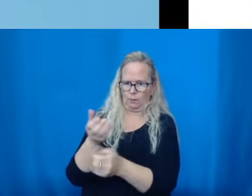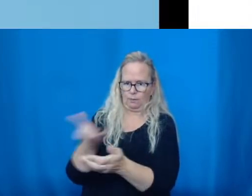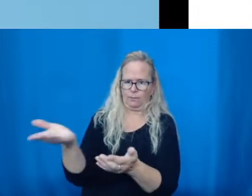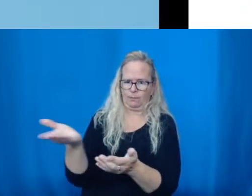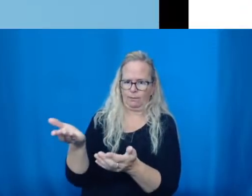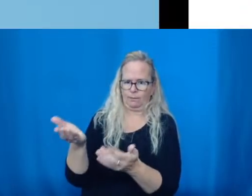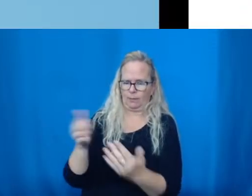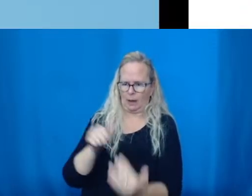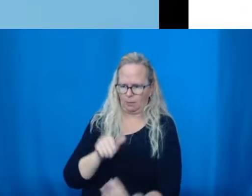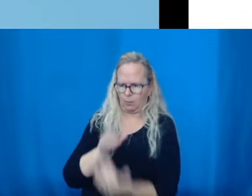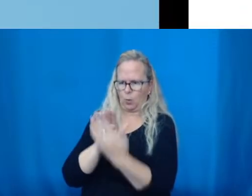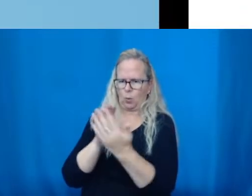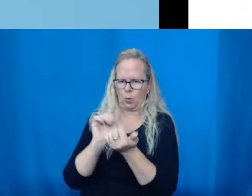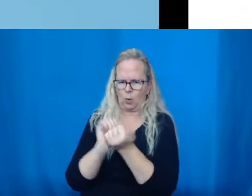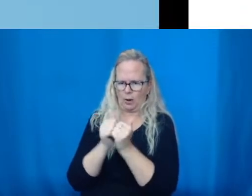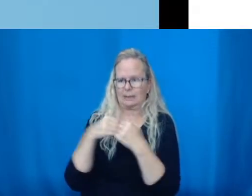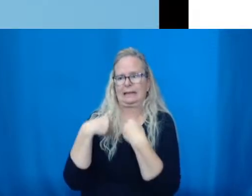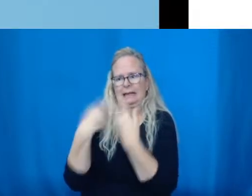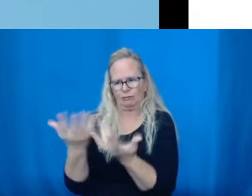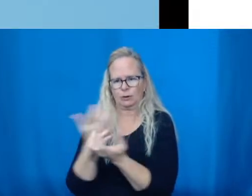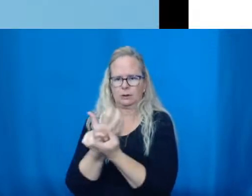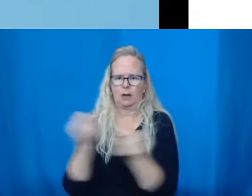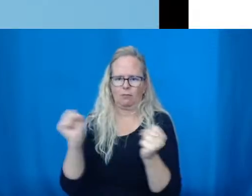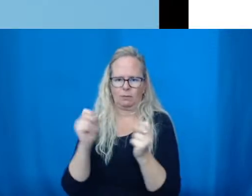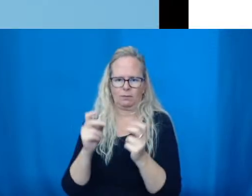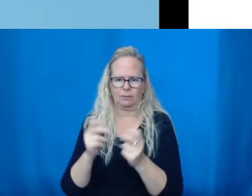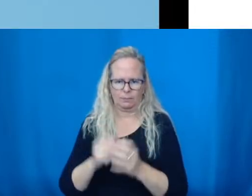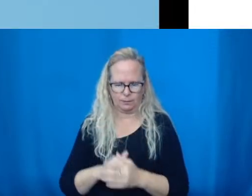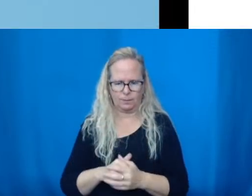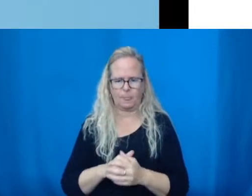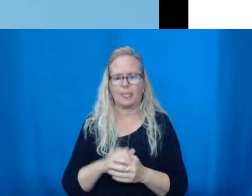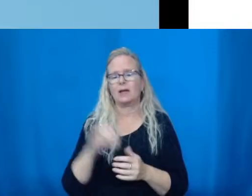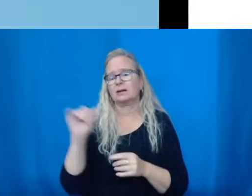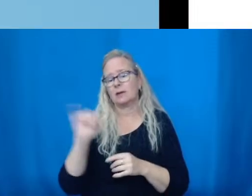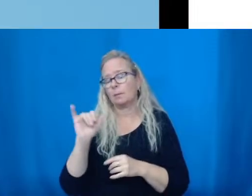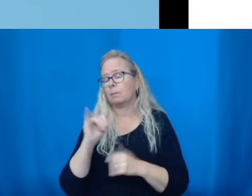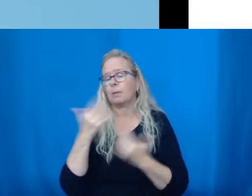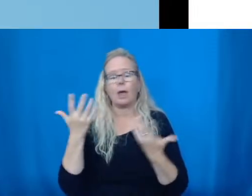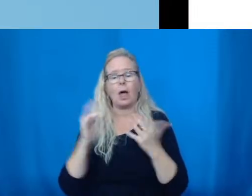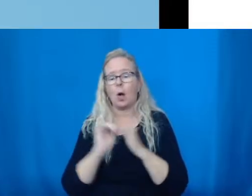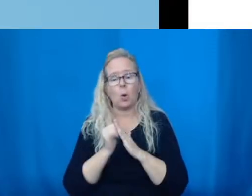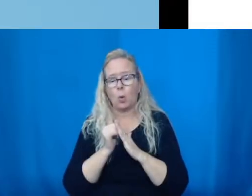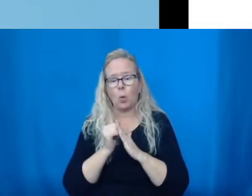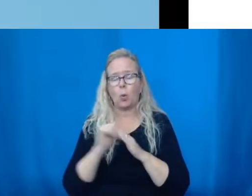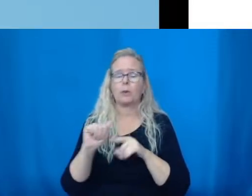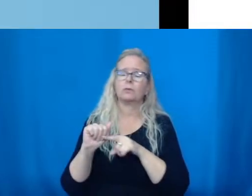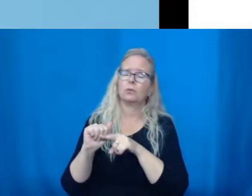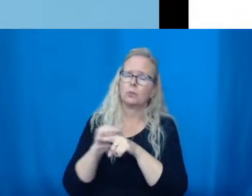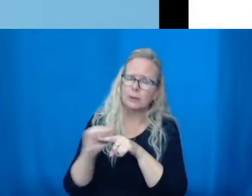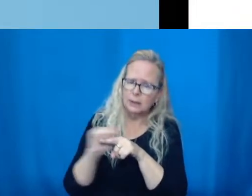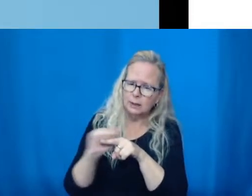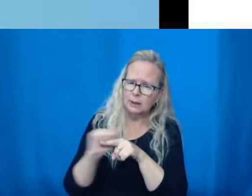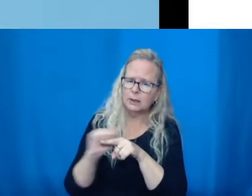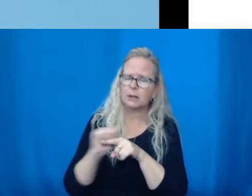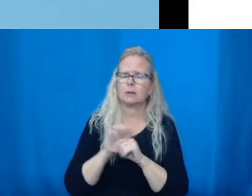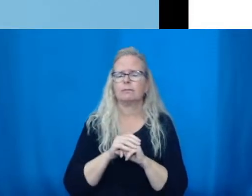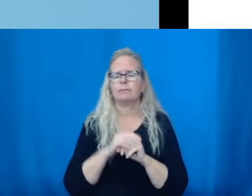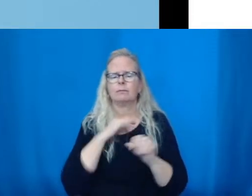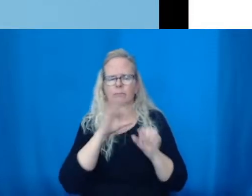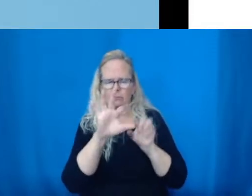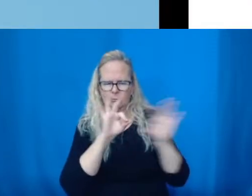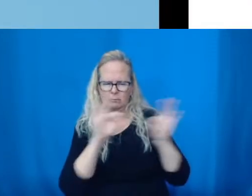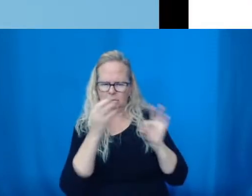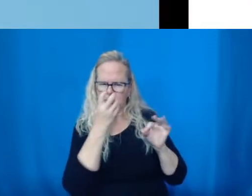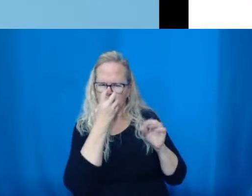of respirator, and when that has been done, then fit testing to make sure that the respirator is well suited to the wearer, that it fits